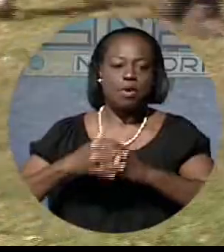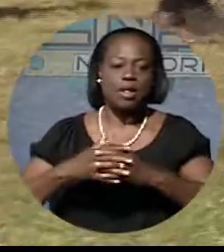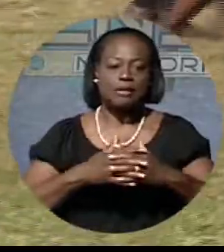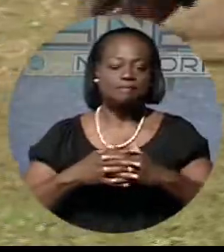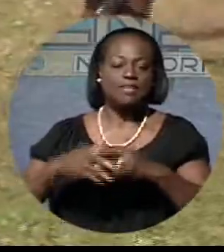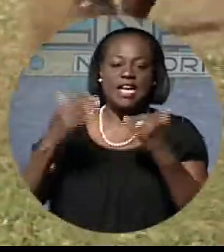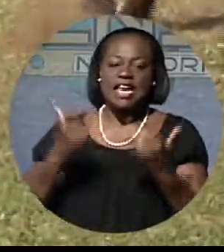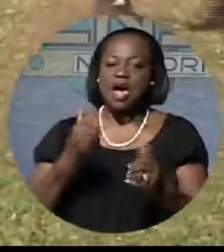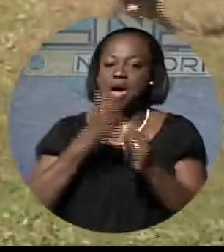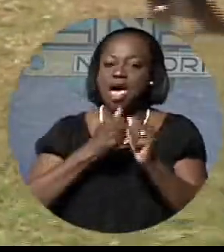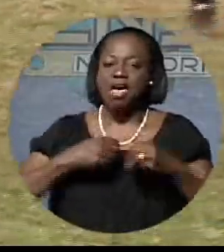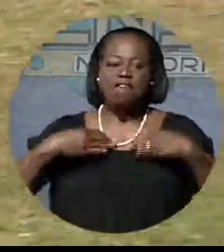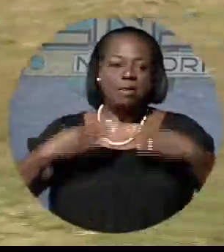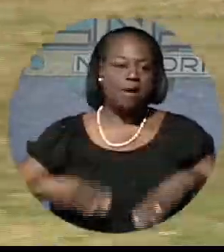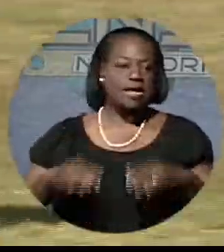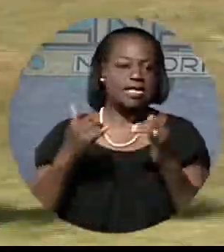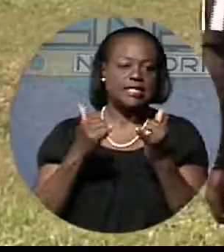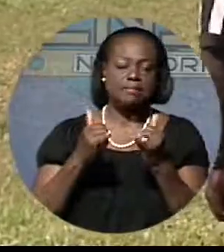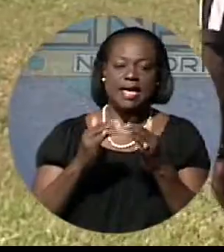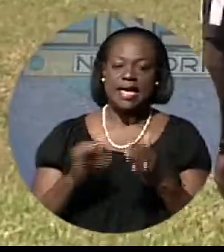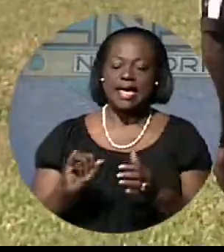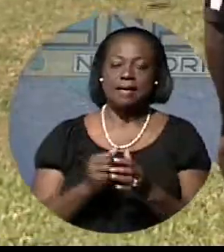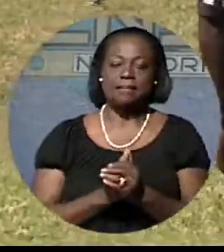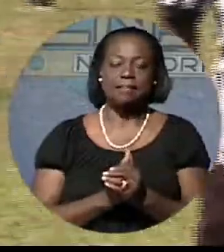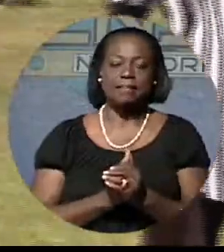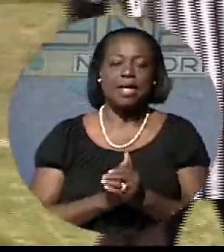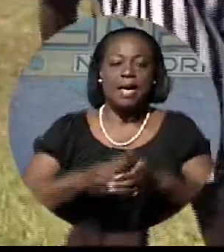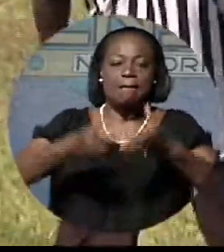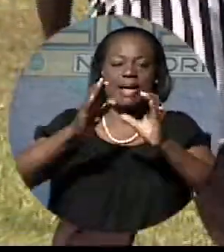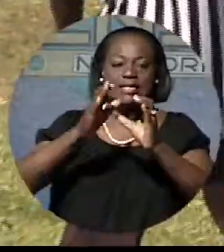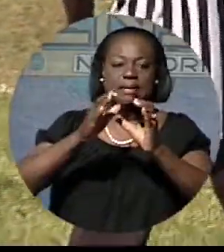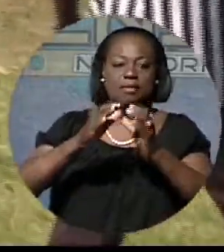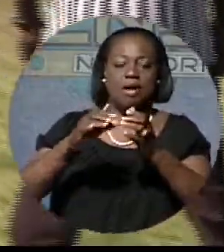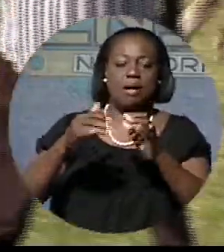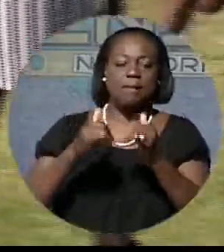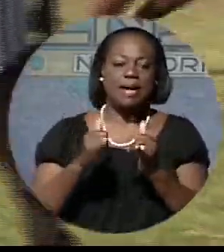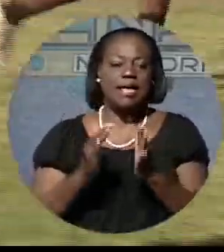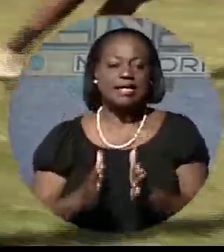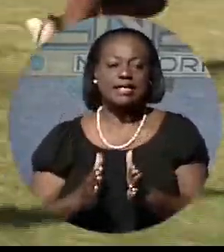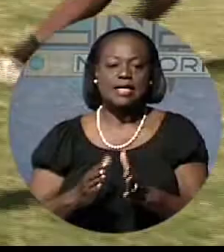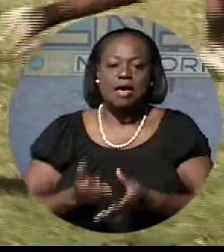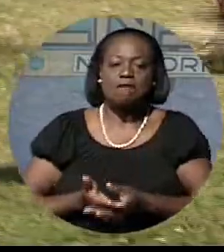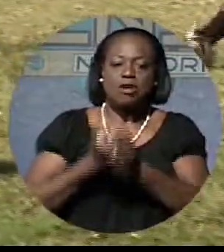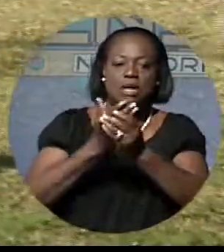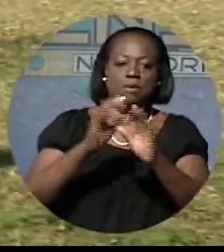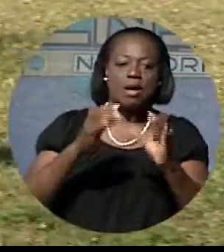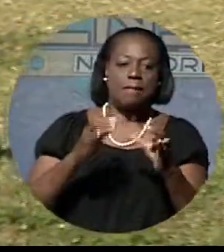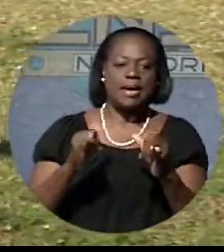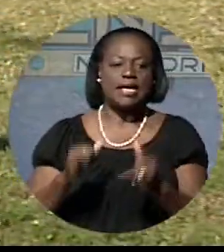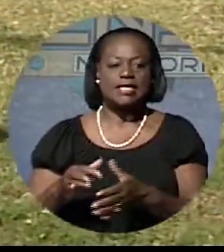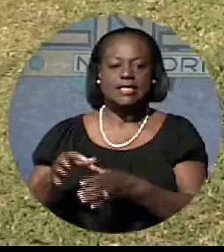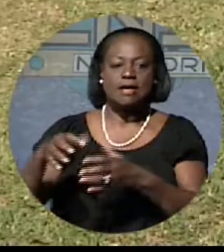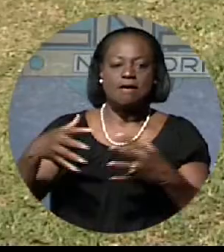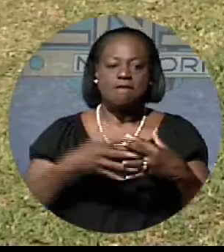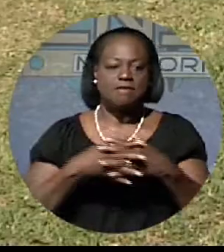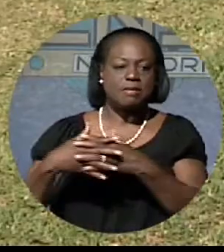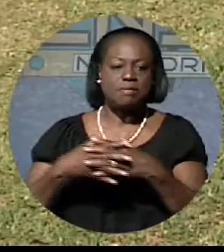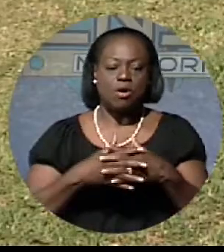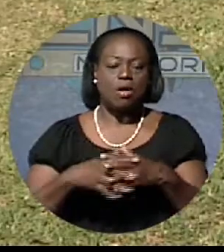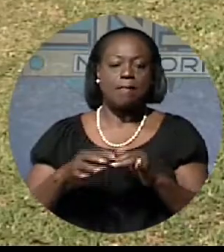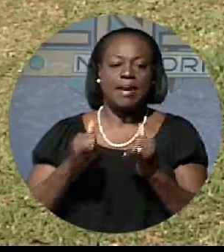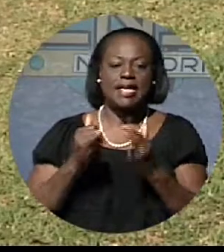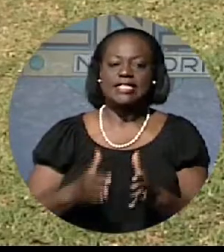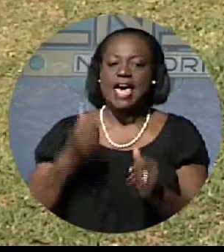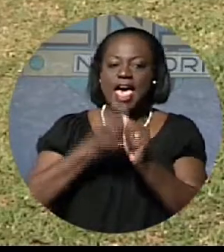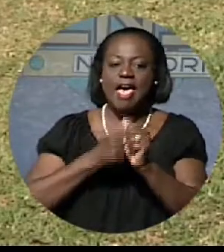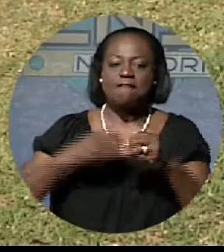in the capital is playing flag football. Basketball players, football players, volleyball players, everybody is getting involved. Well, you